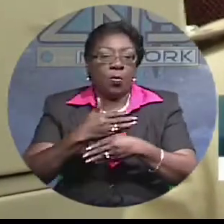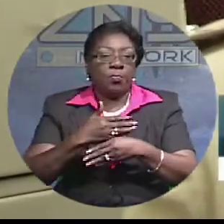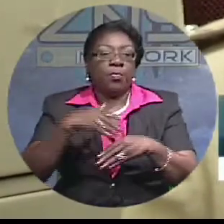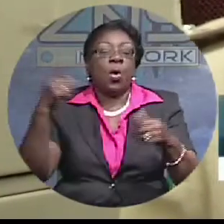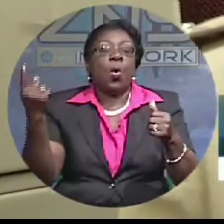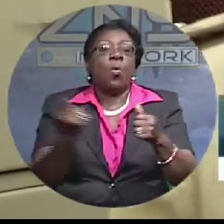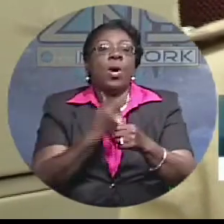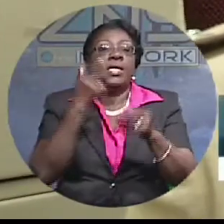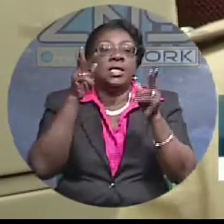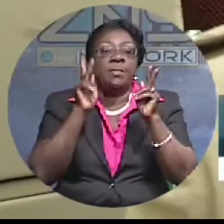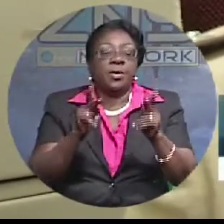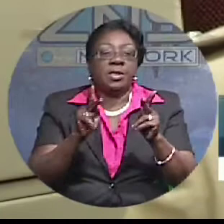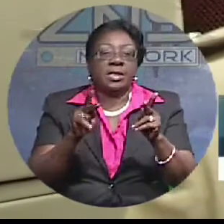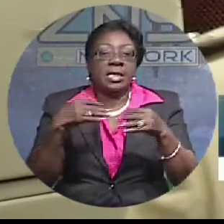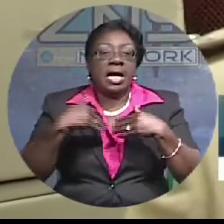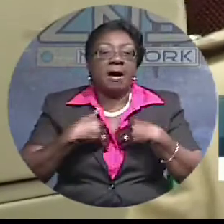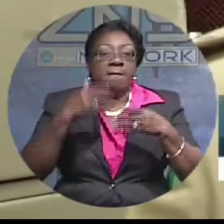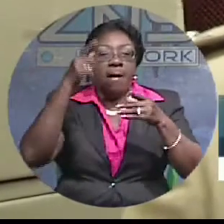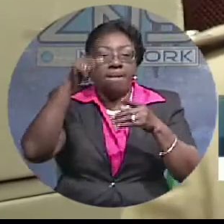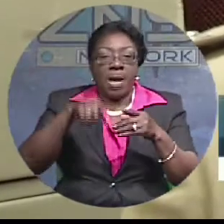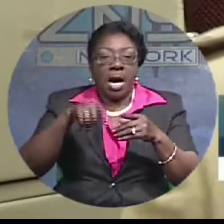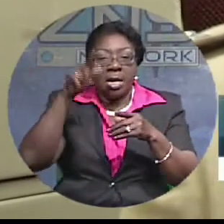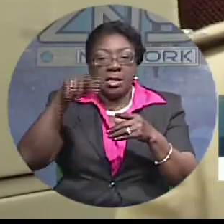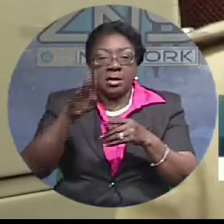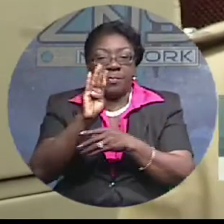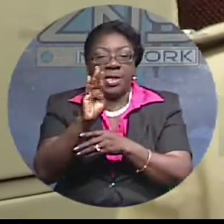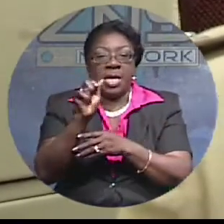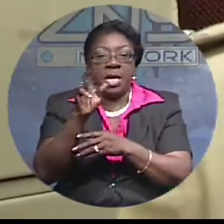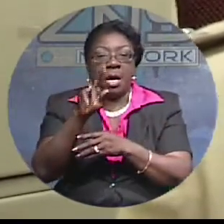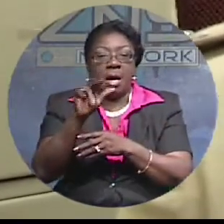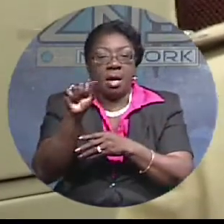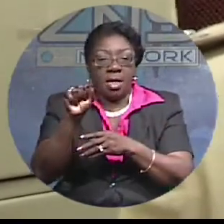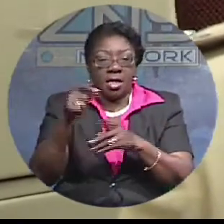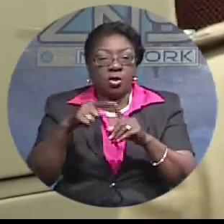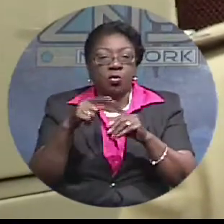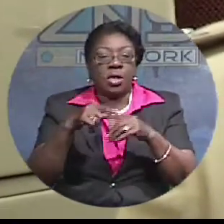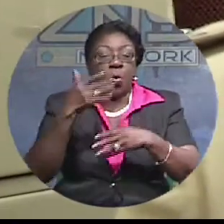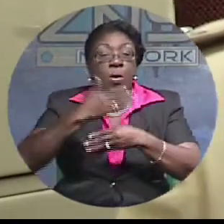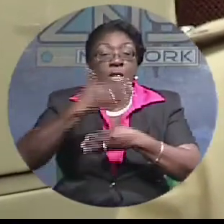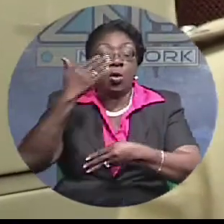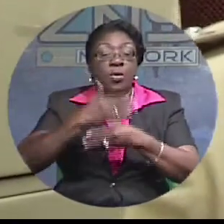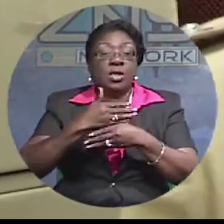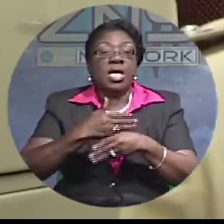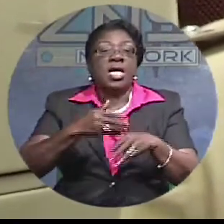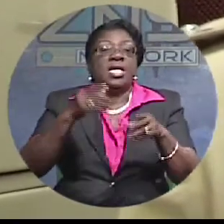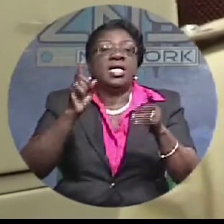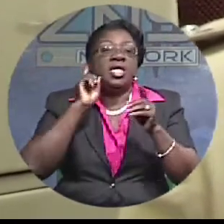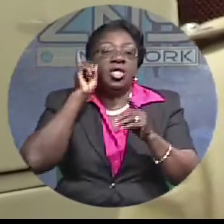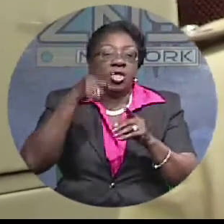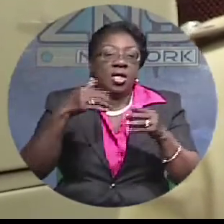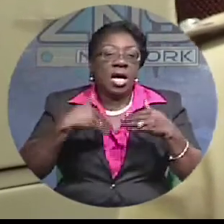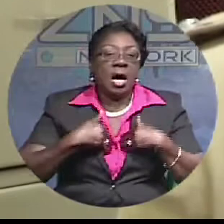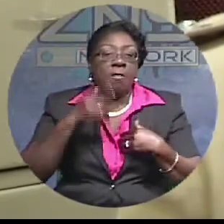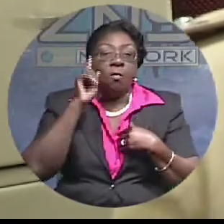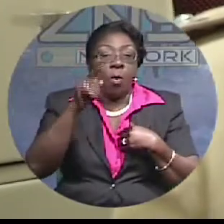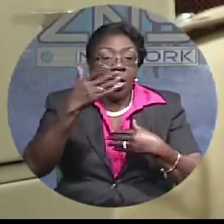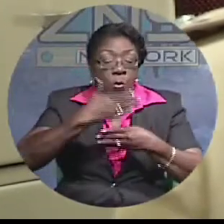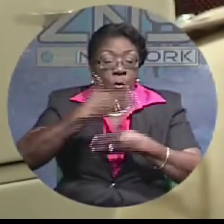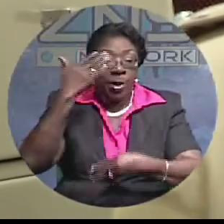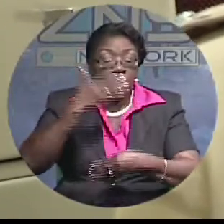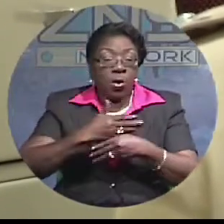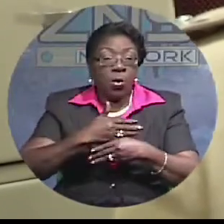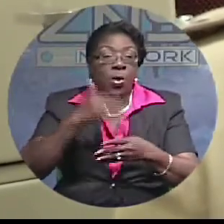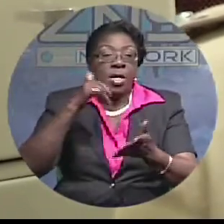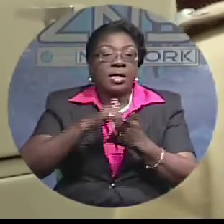homes, we're asking them to ensure that at least one window